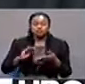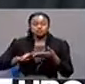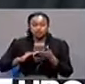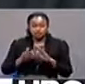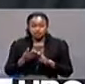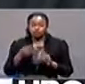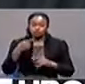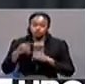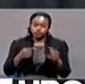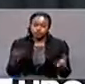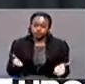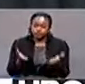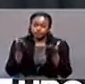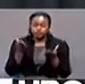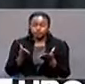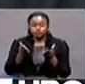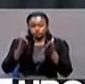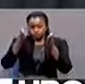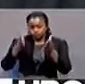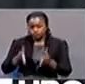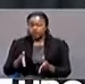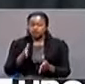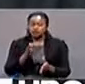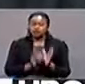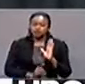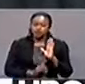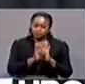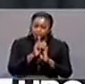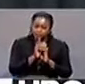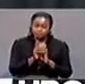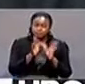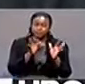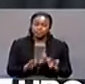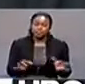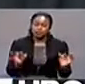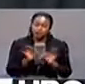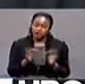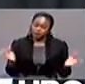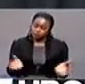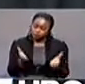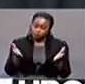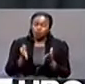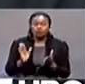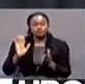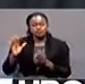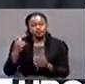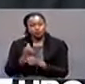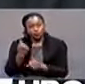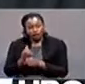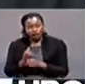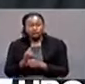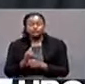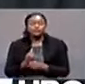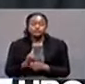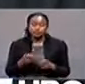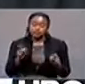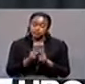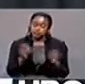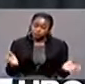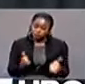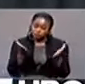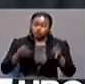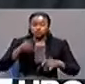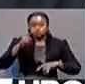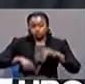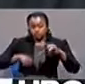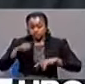promoting human development. Let us promote his legacy by promoting politics